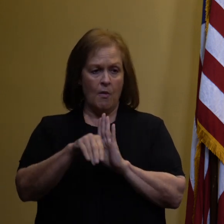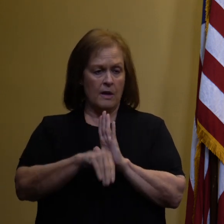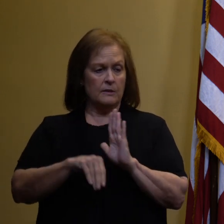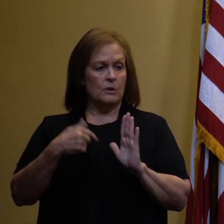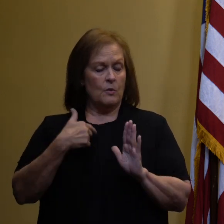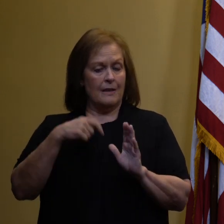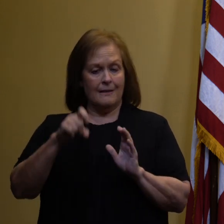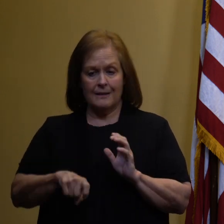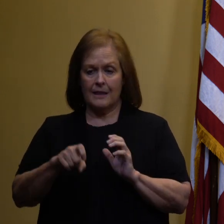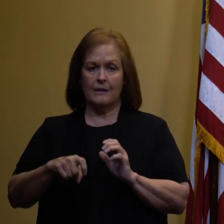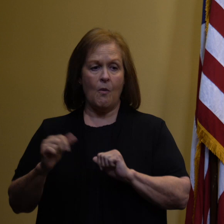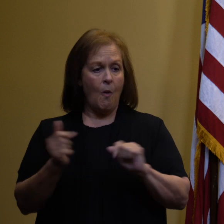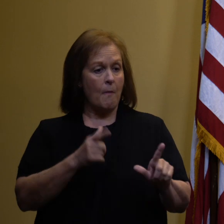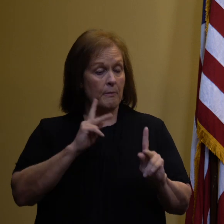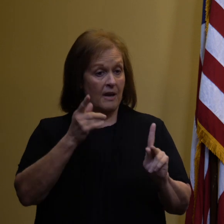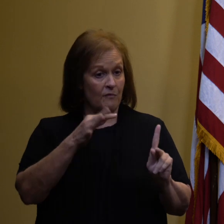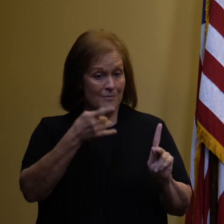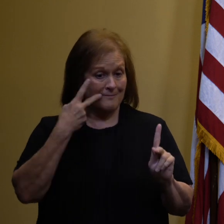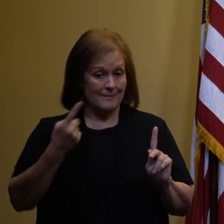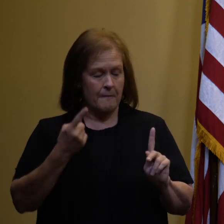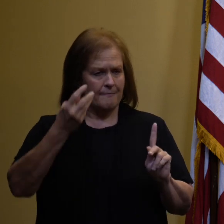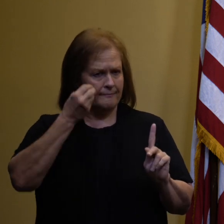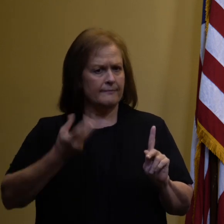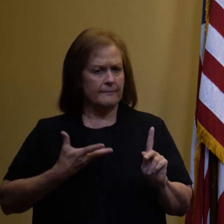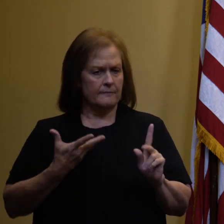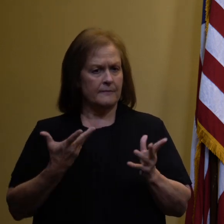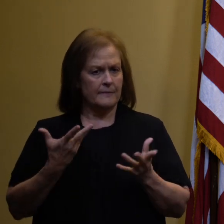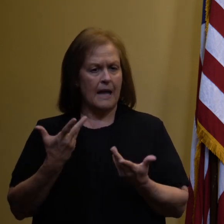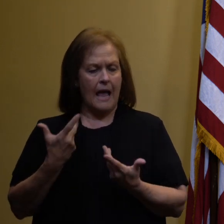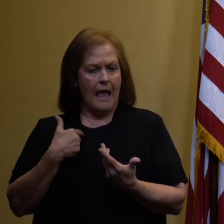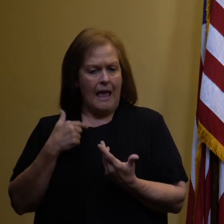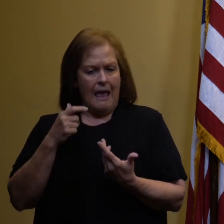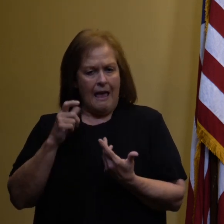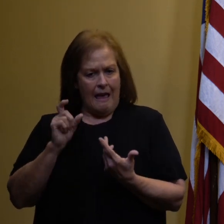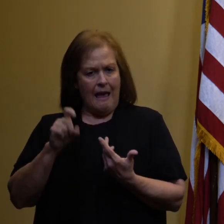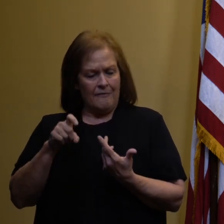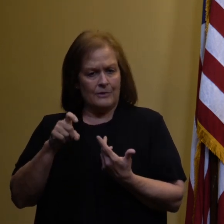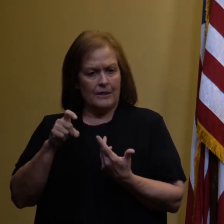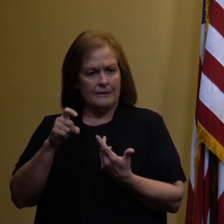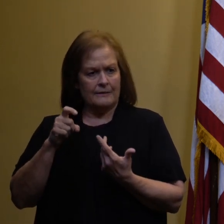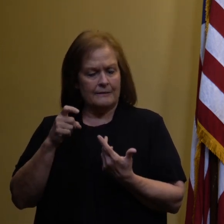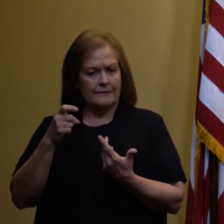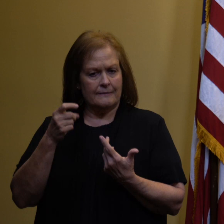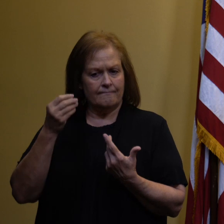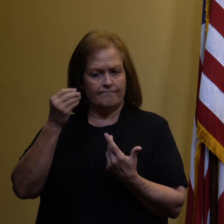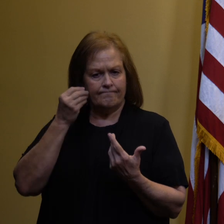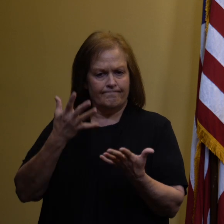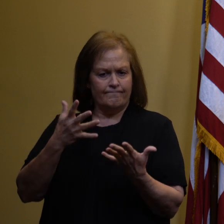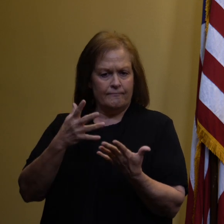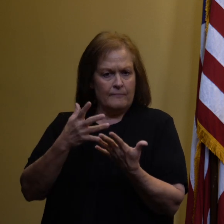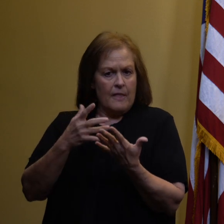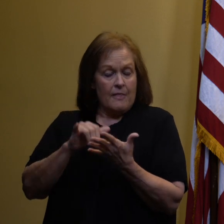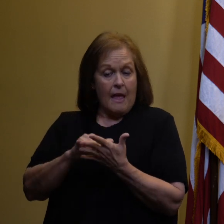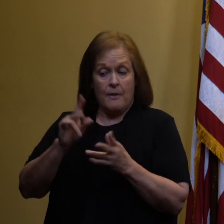need everyone who sees something to say something, and I have to also just acknowledge the hard work of